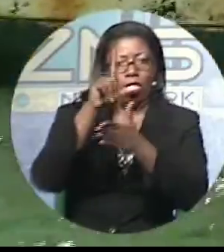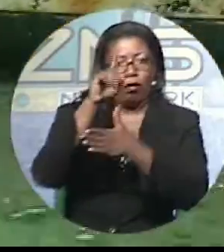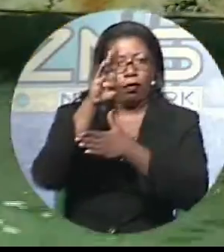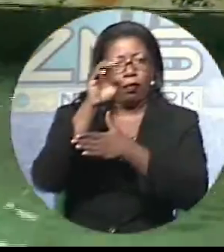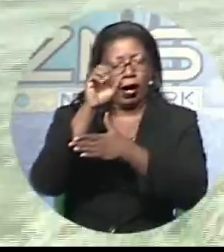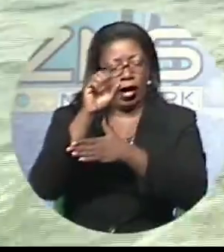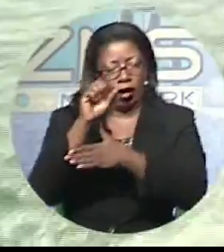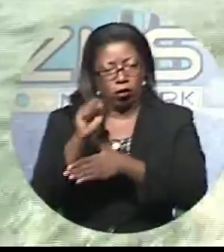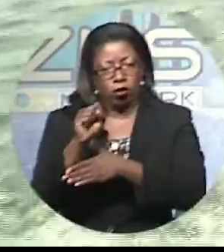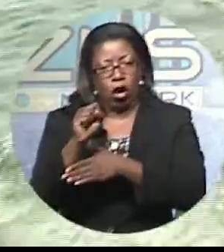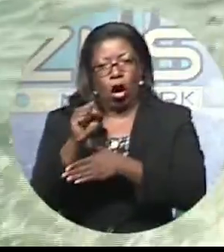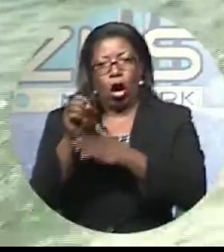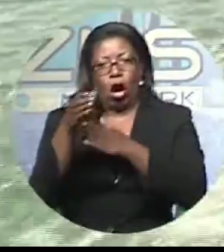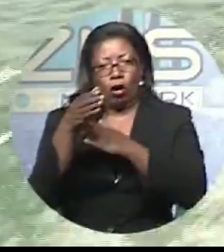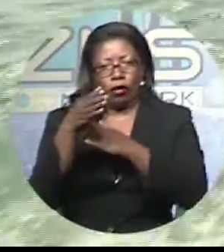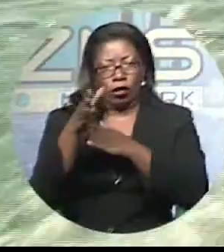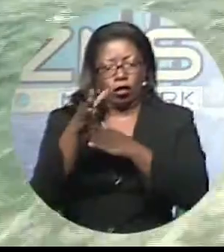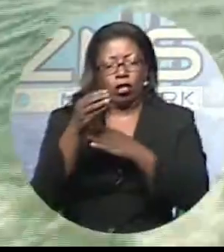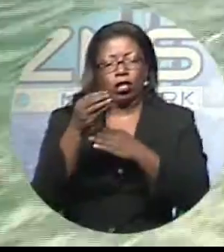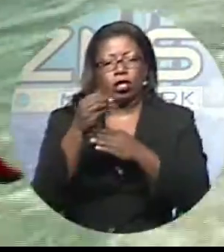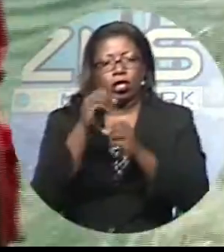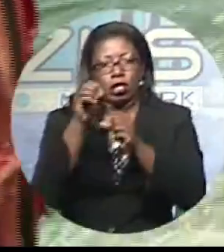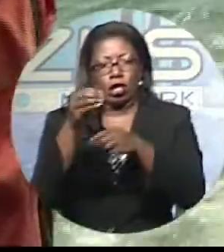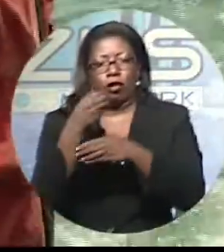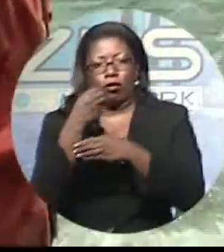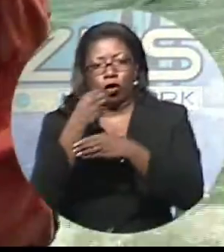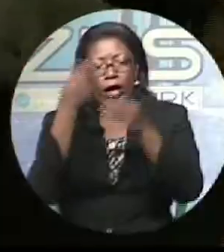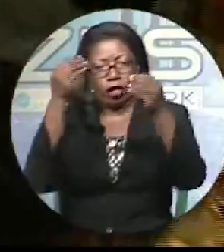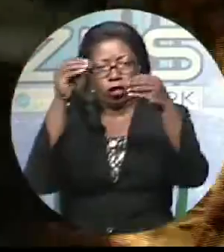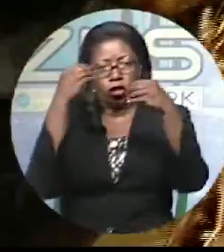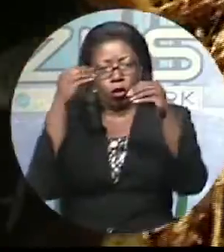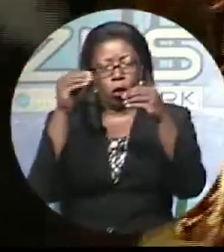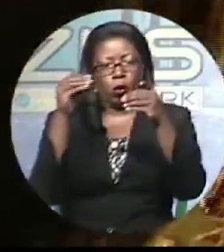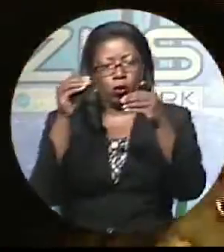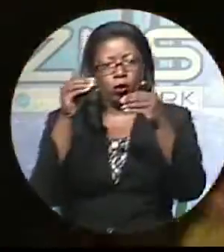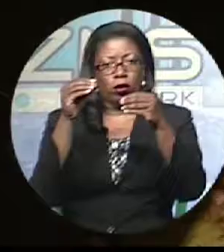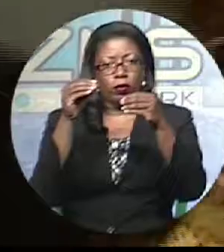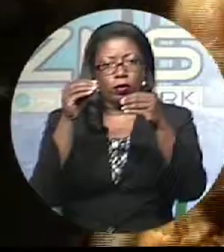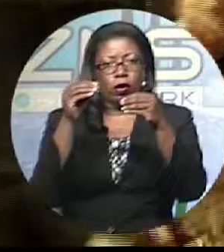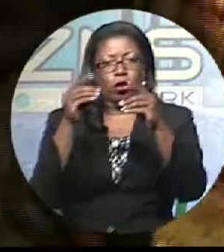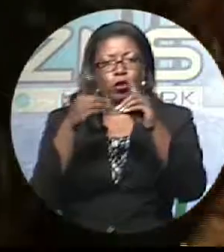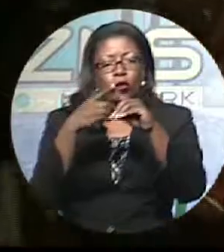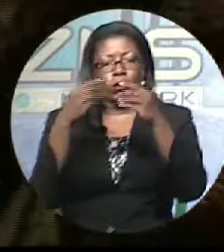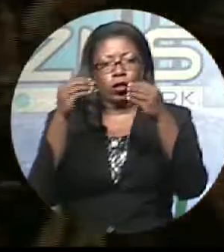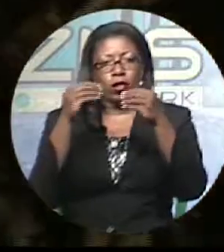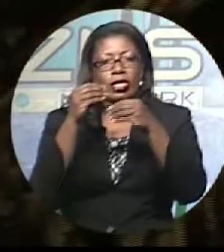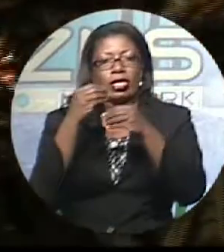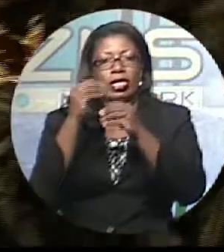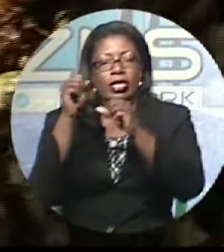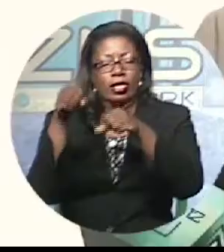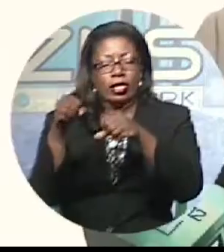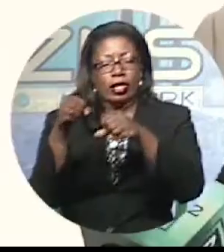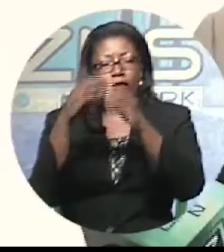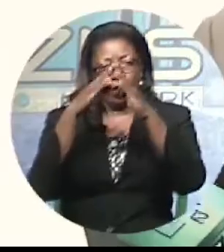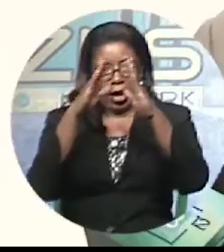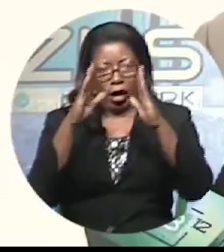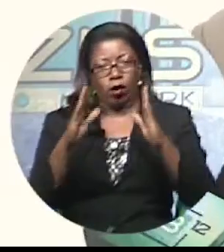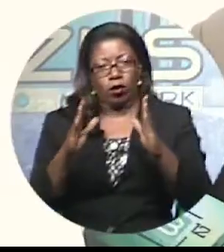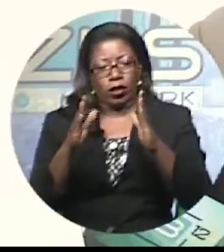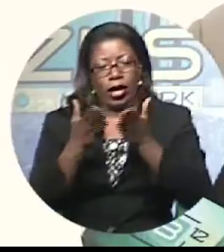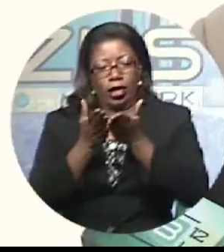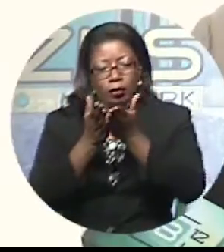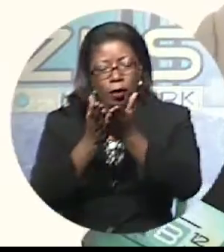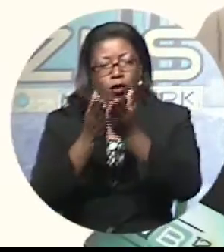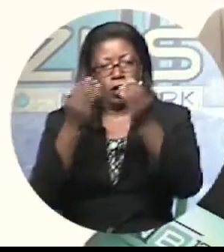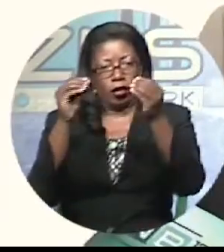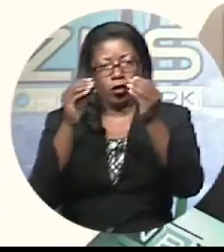fished illegally are sold to fish houses and vessels could be auctioned off. The position is that the Ministry of